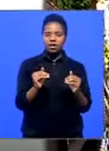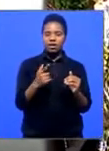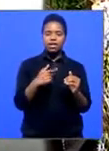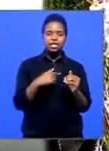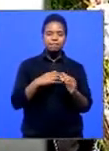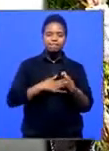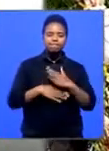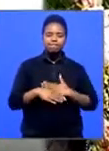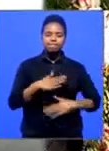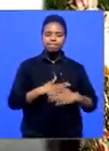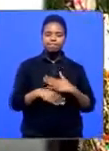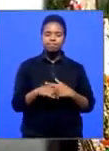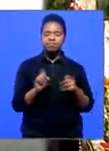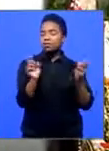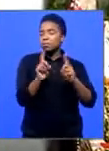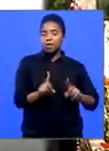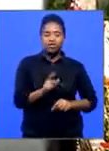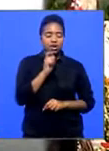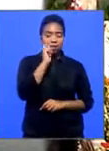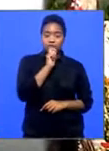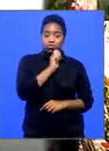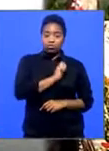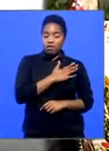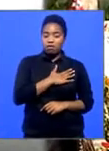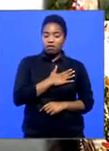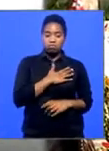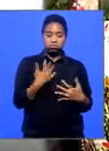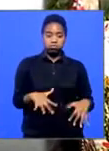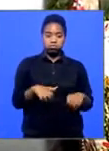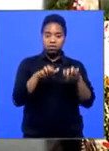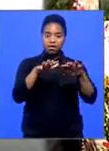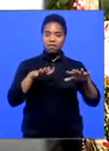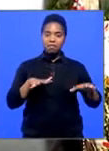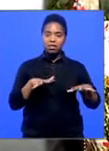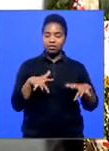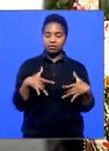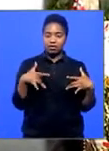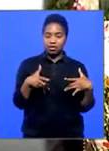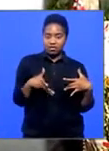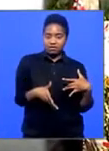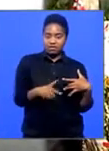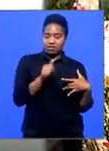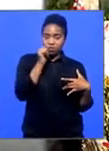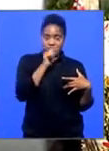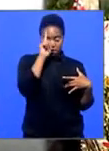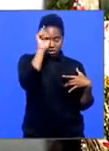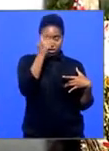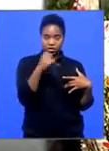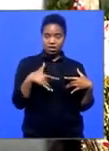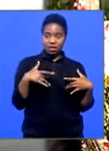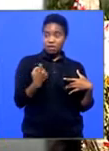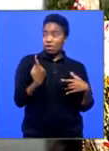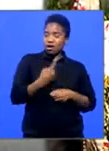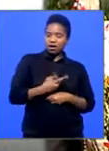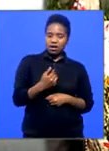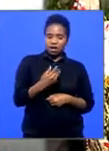He was a special. I'm just blessed to be a part of such an era, and yeah, I mean, I can one day tell